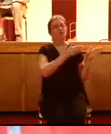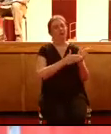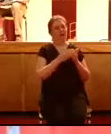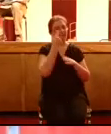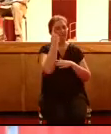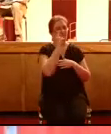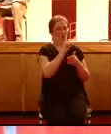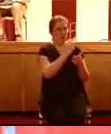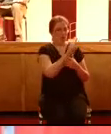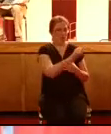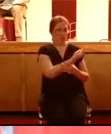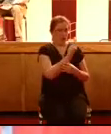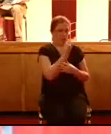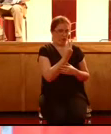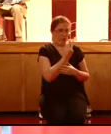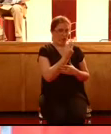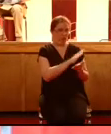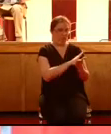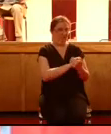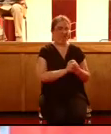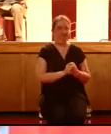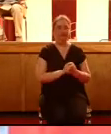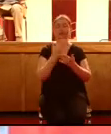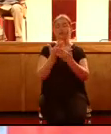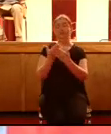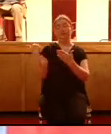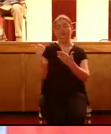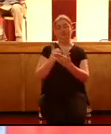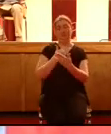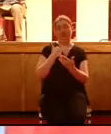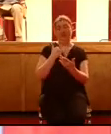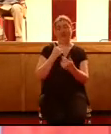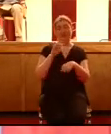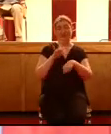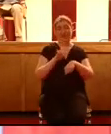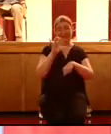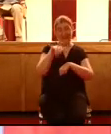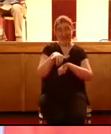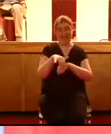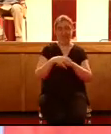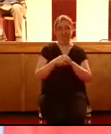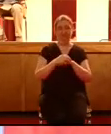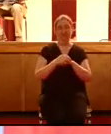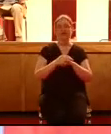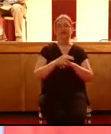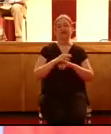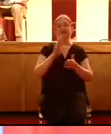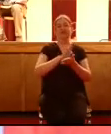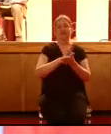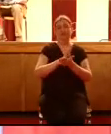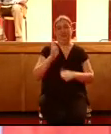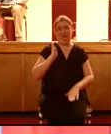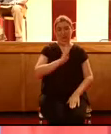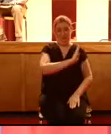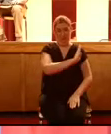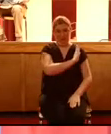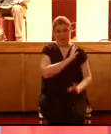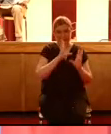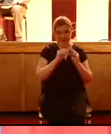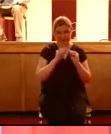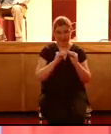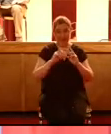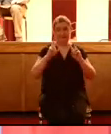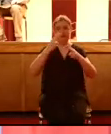Before I touch on that, let me explain about the school board meetings. Those are just what the name implies. They are school